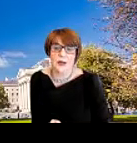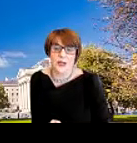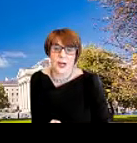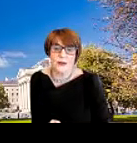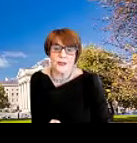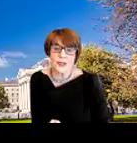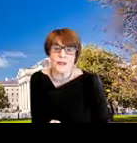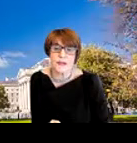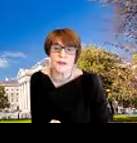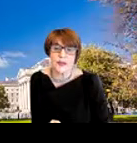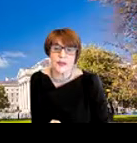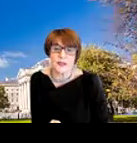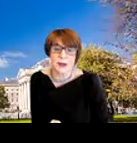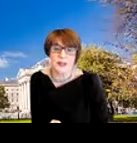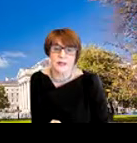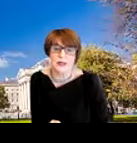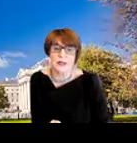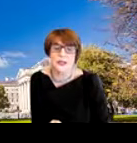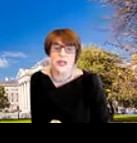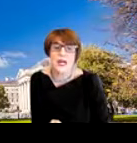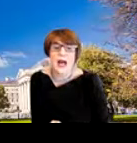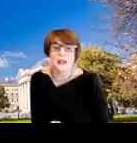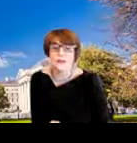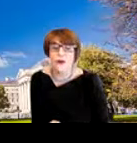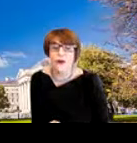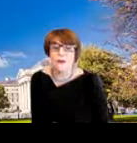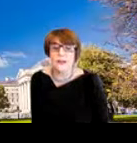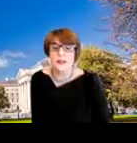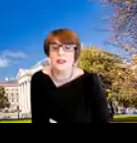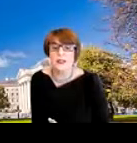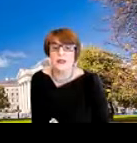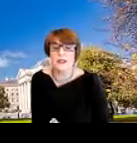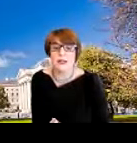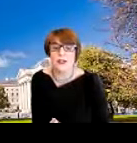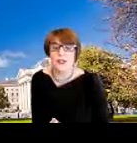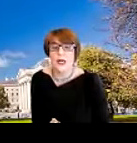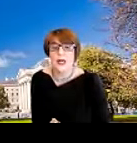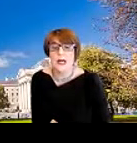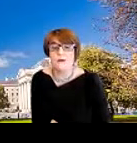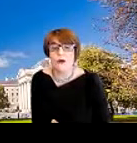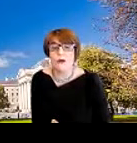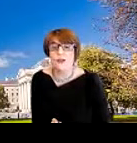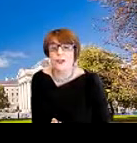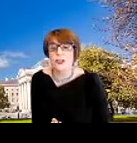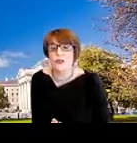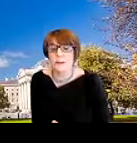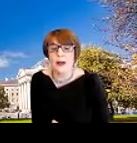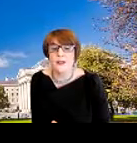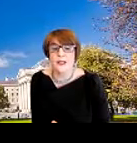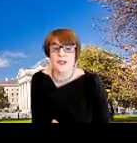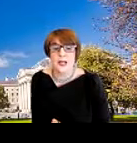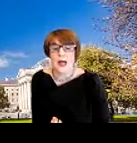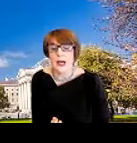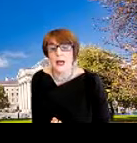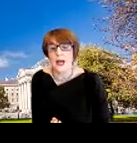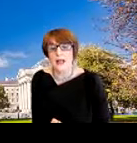decision-making by carers, service providers and policymakers, and informed, as the Minister has mentioned, informed strategic